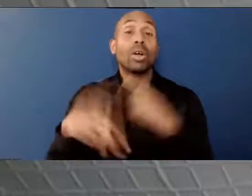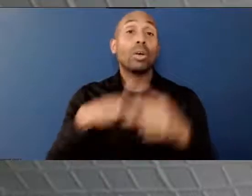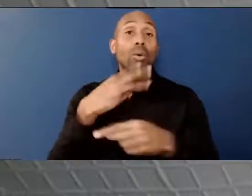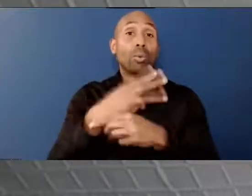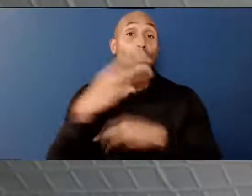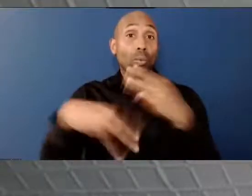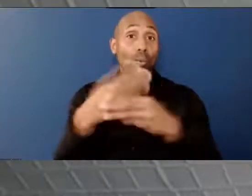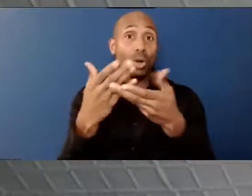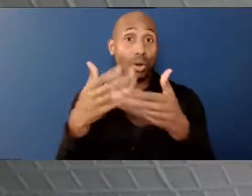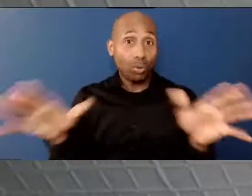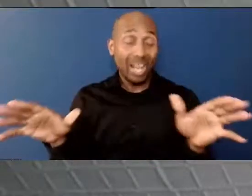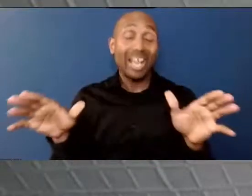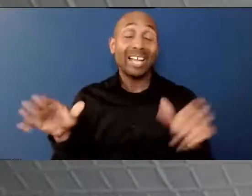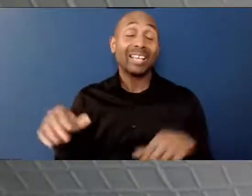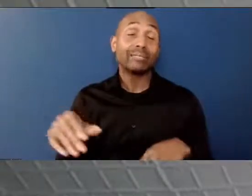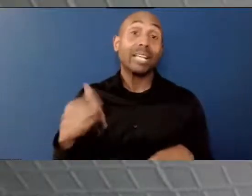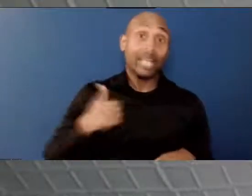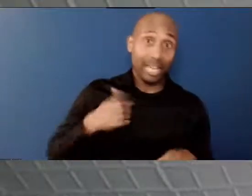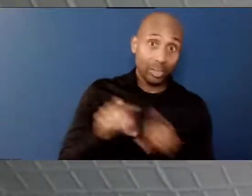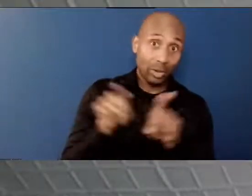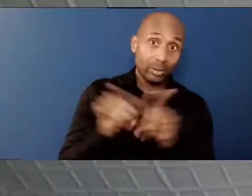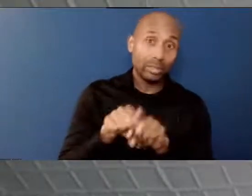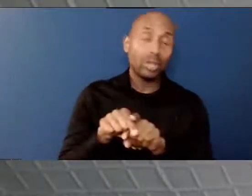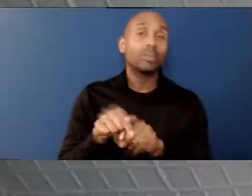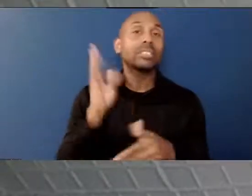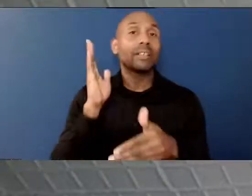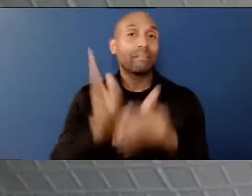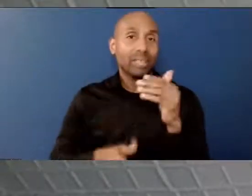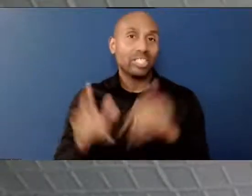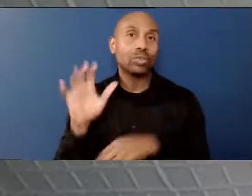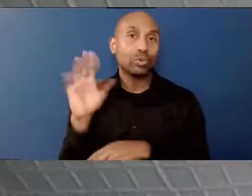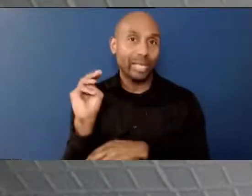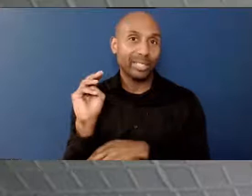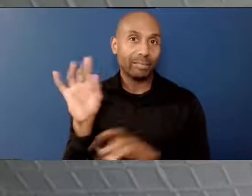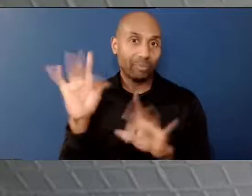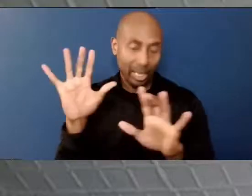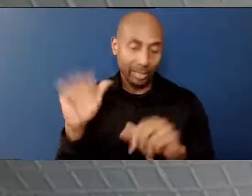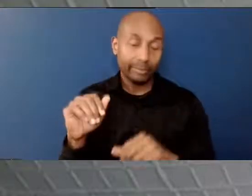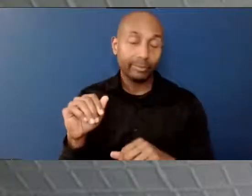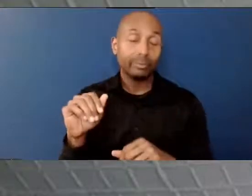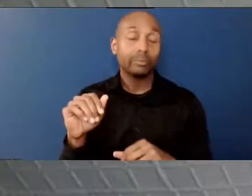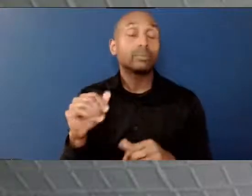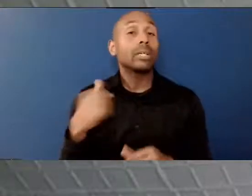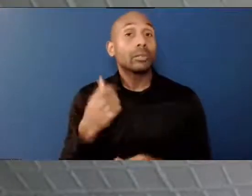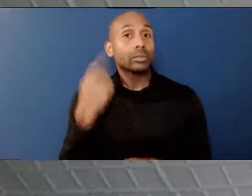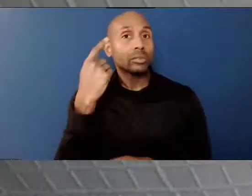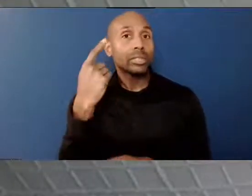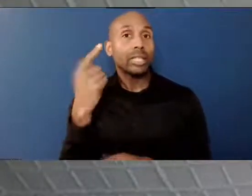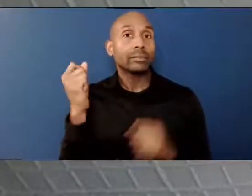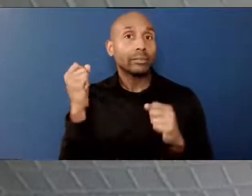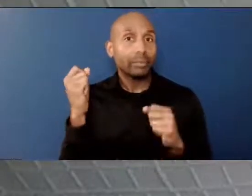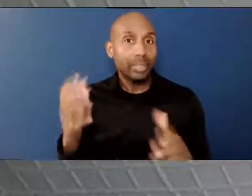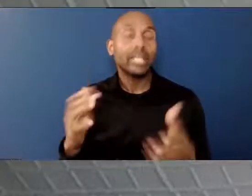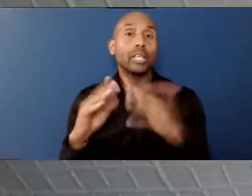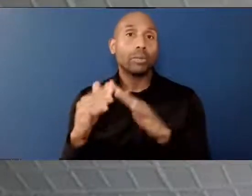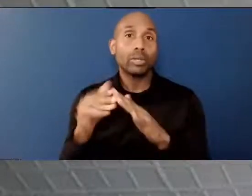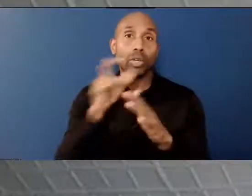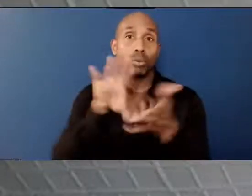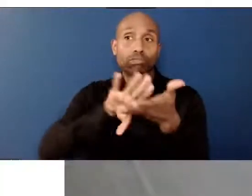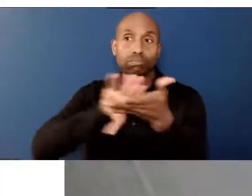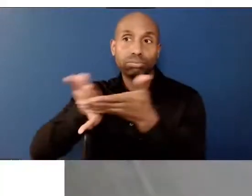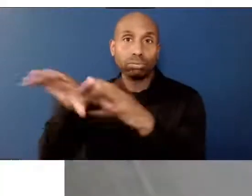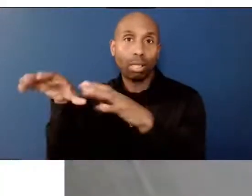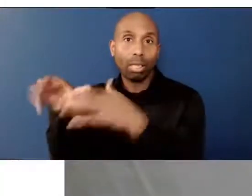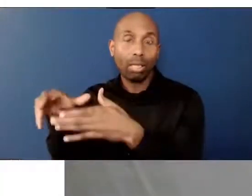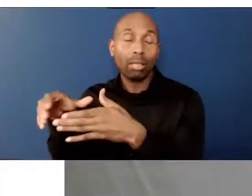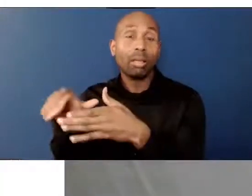violence. We acknowledge the deep and powerful challenges faced by all marginalized communities in Nova Scotia, Canada, and beyond.